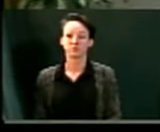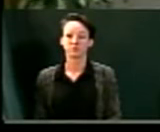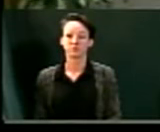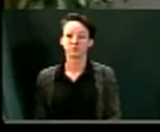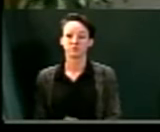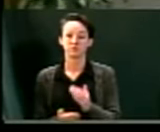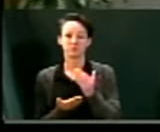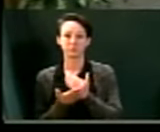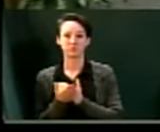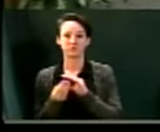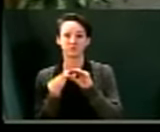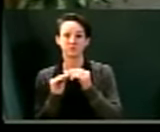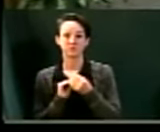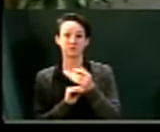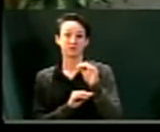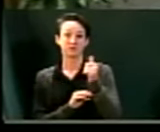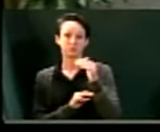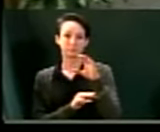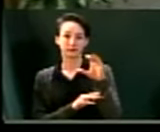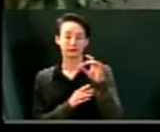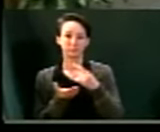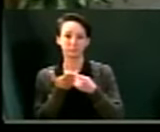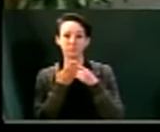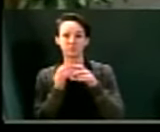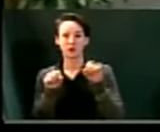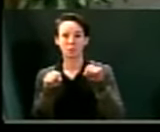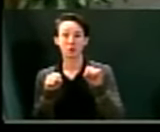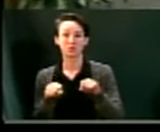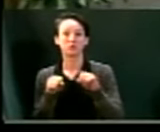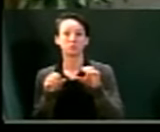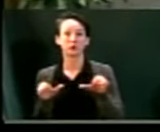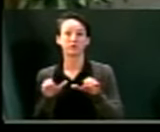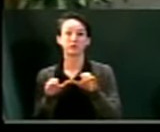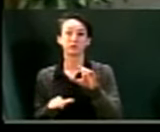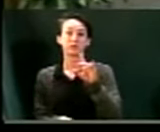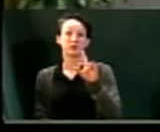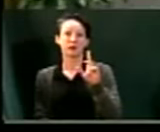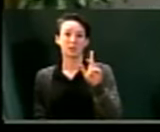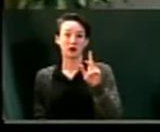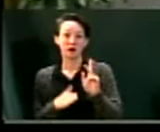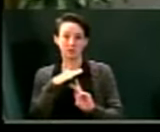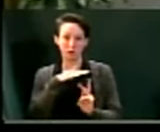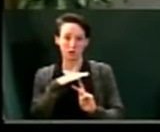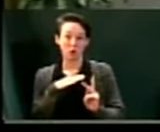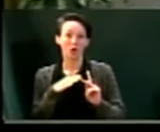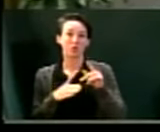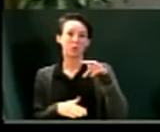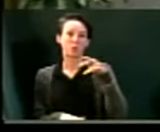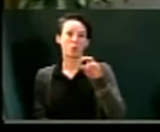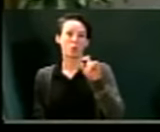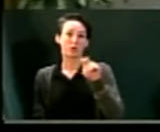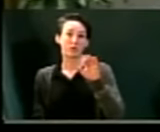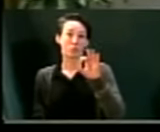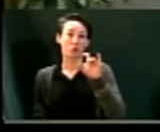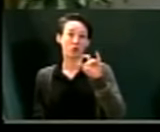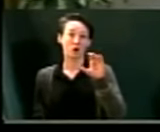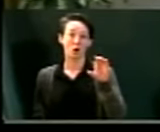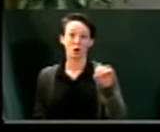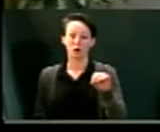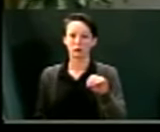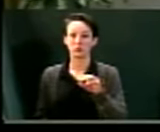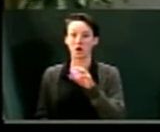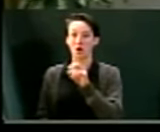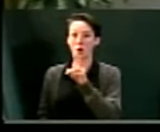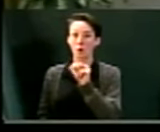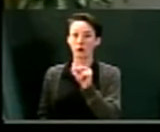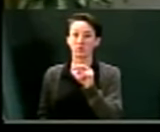Item 10C, discussion and possible action on kindergarten portfolios. Okay, Ms. Owen, then Ms. Roundtree.